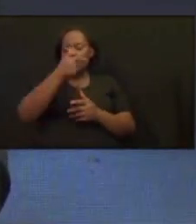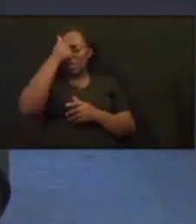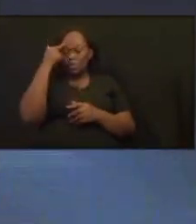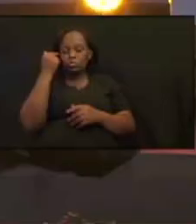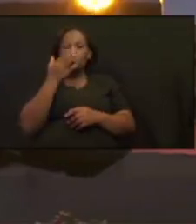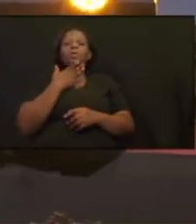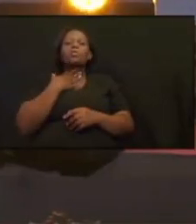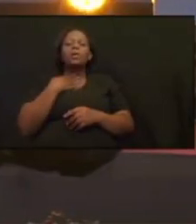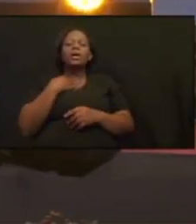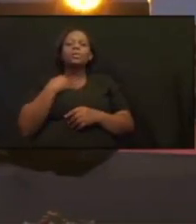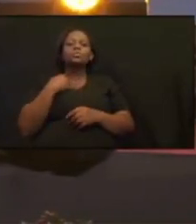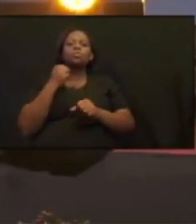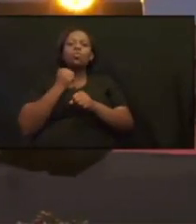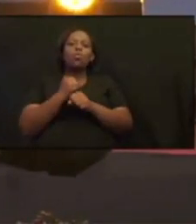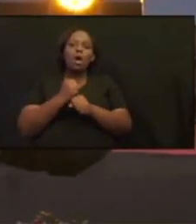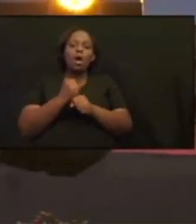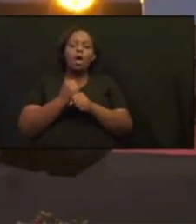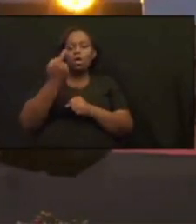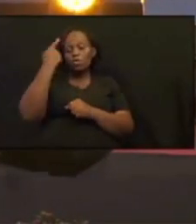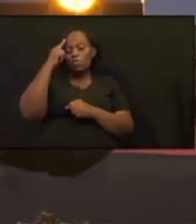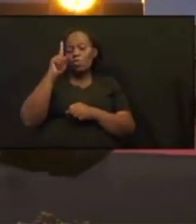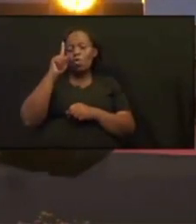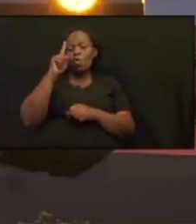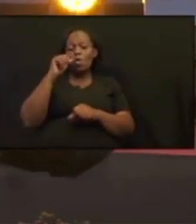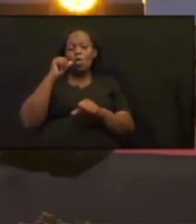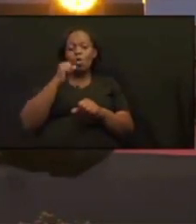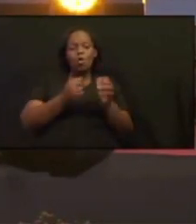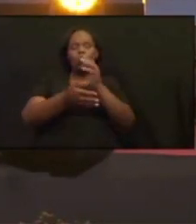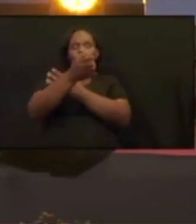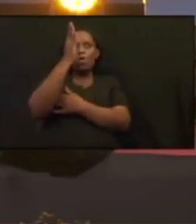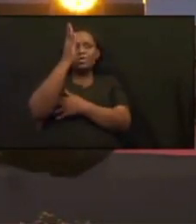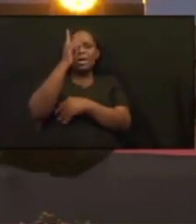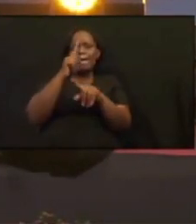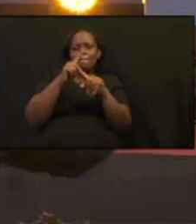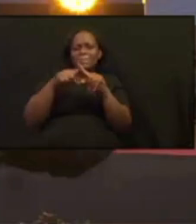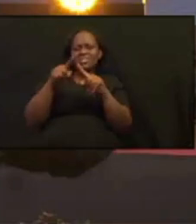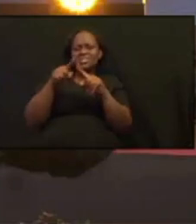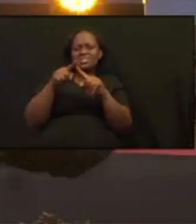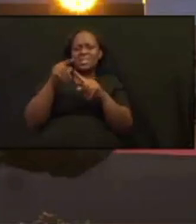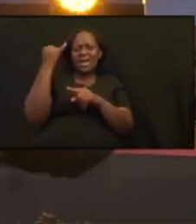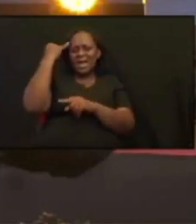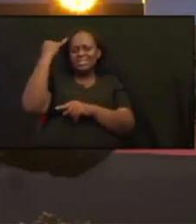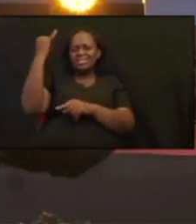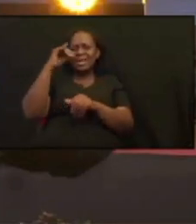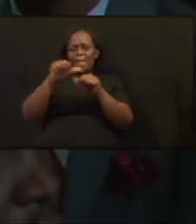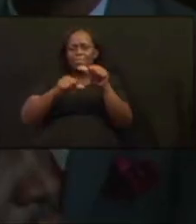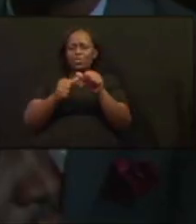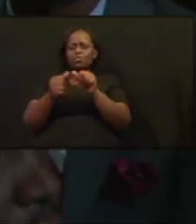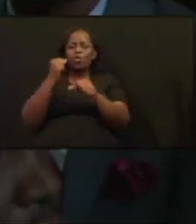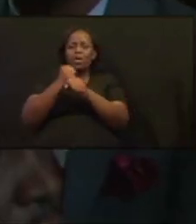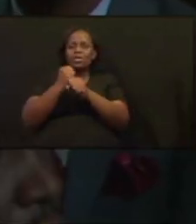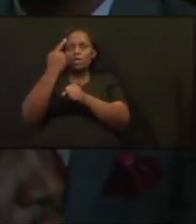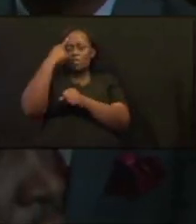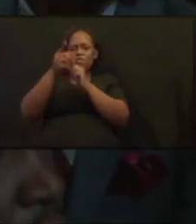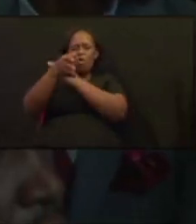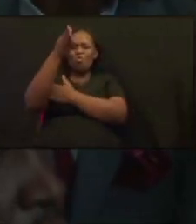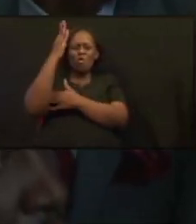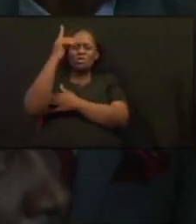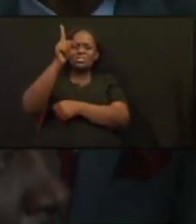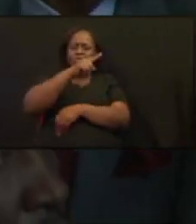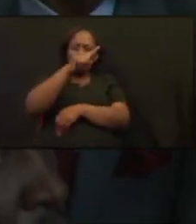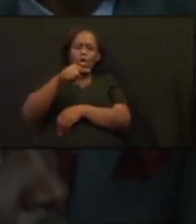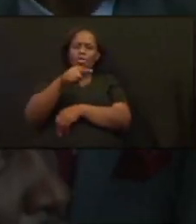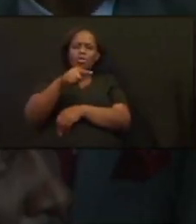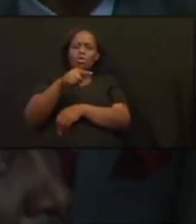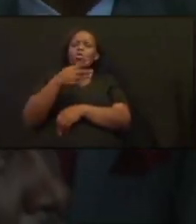God is to preach. And many of them, you know what I'm saying is not a lie. Many of them today are living miserable